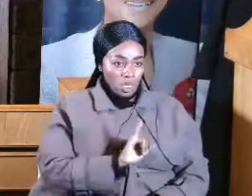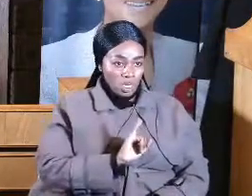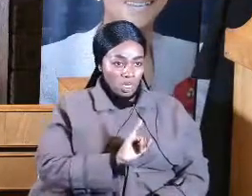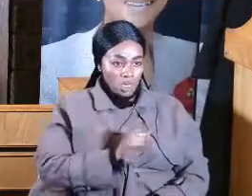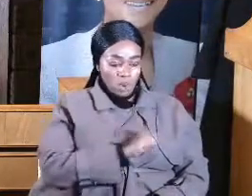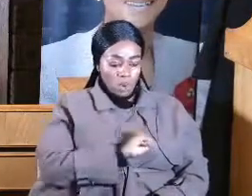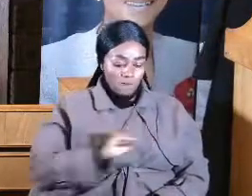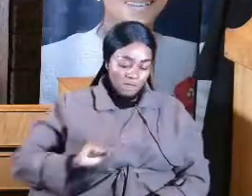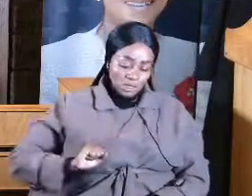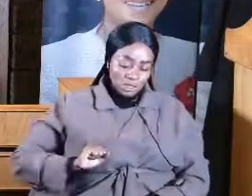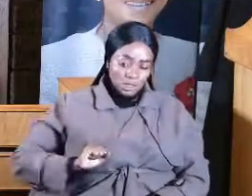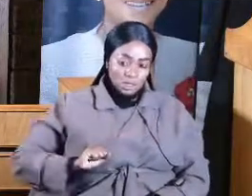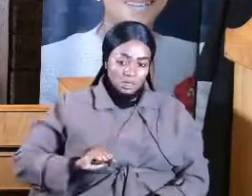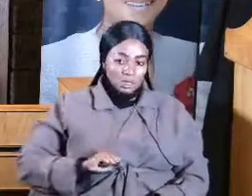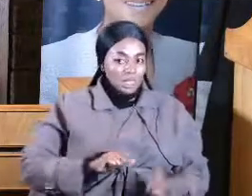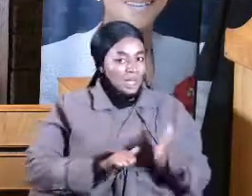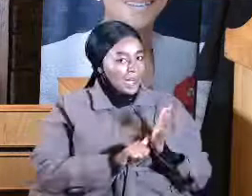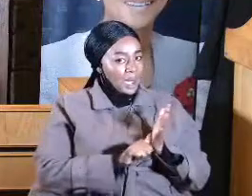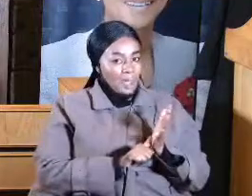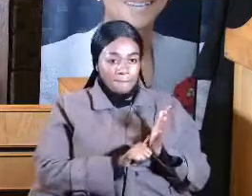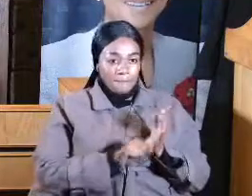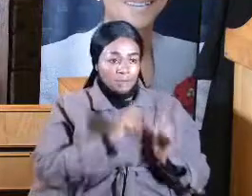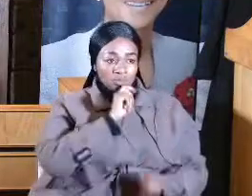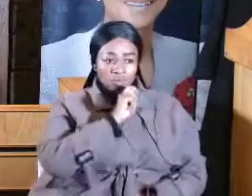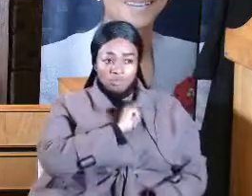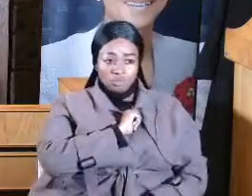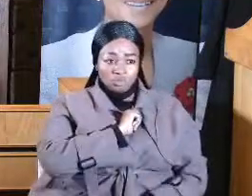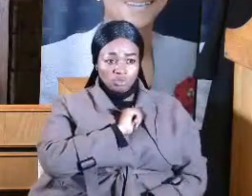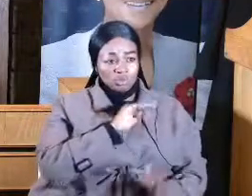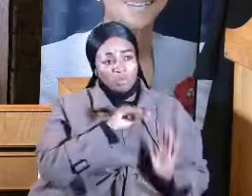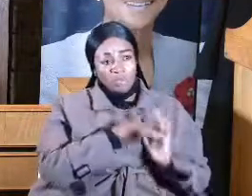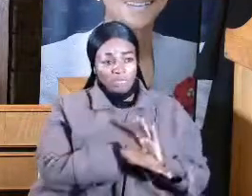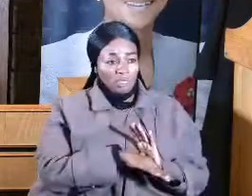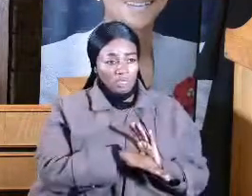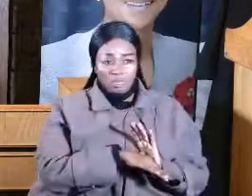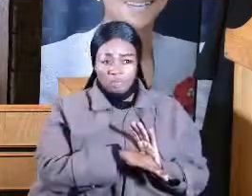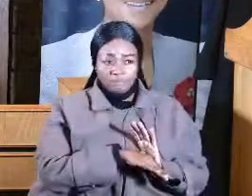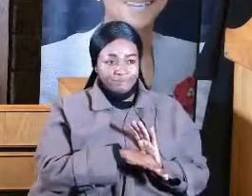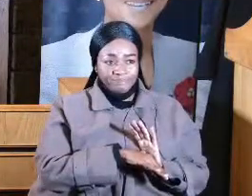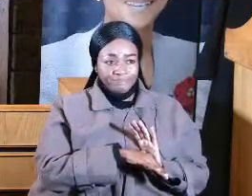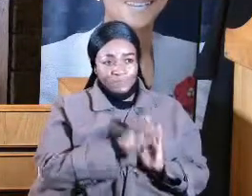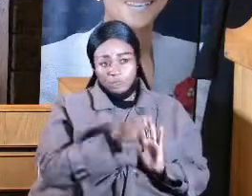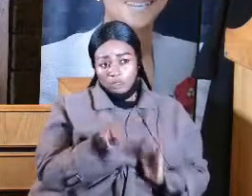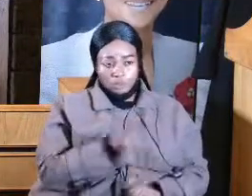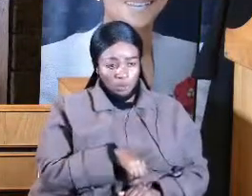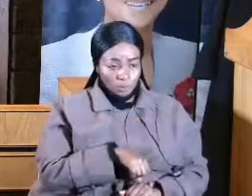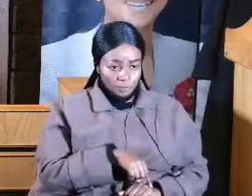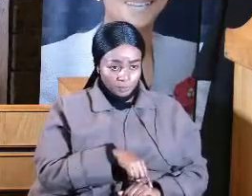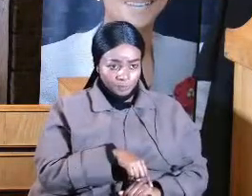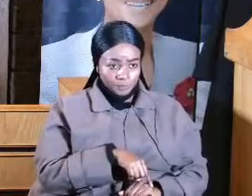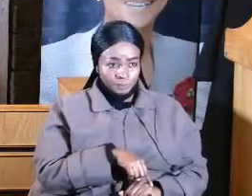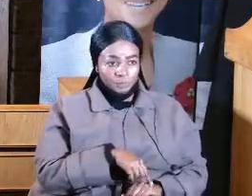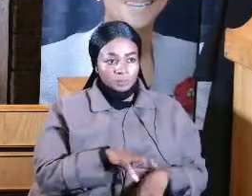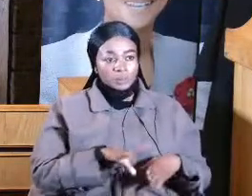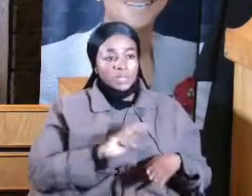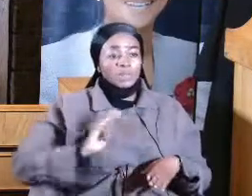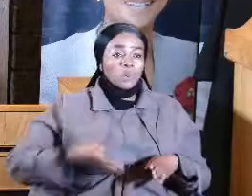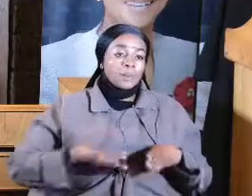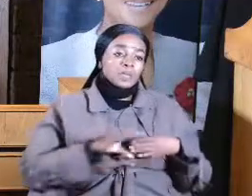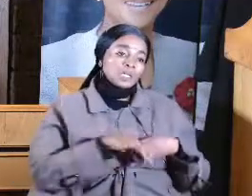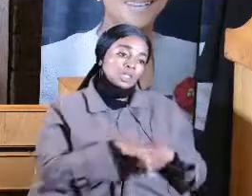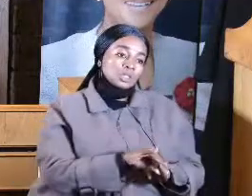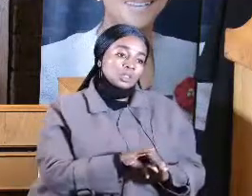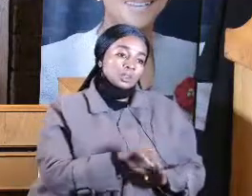you talked about the stats. We're not doing very well when it comes to that in terms of women in leadership. I